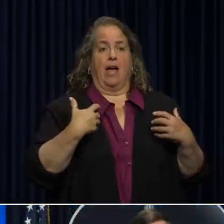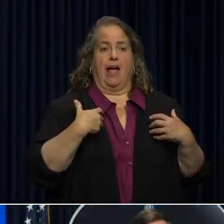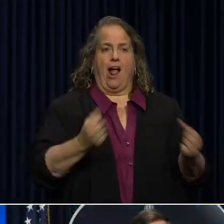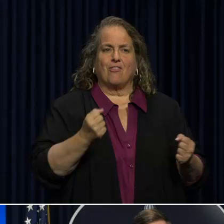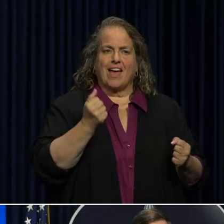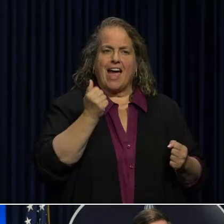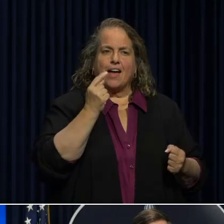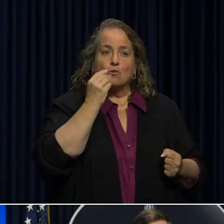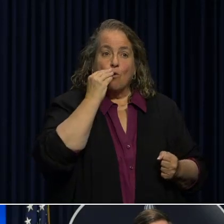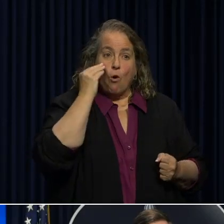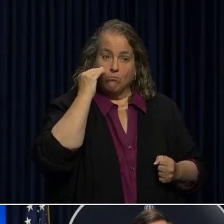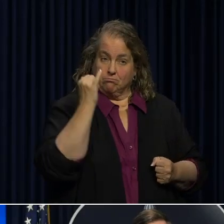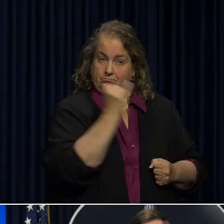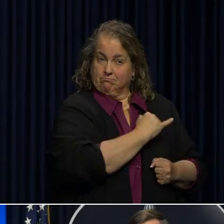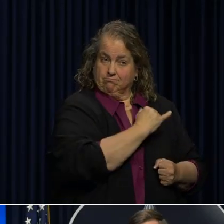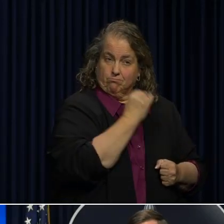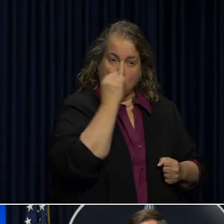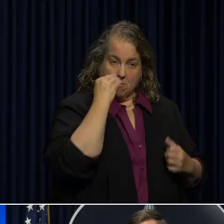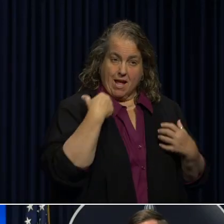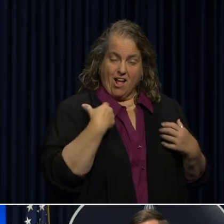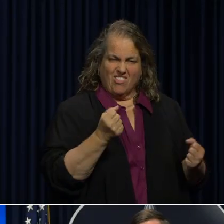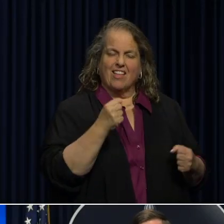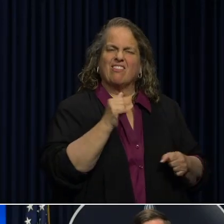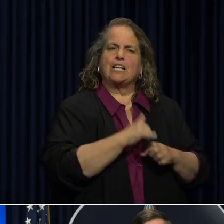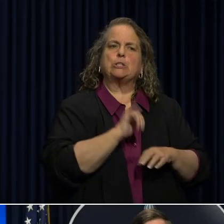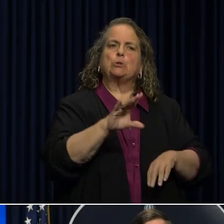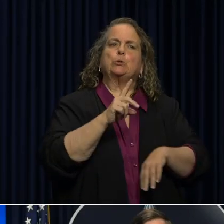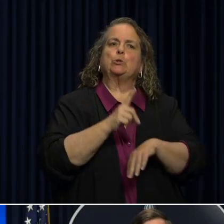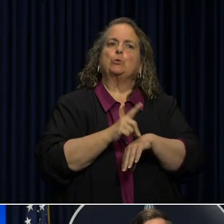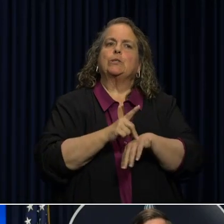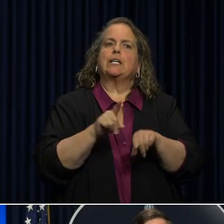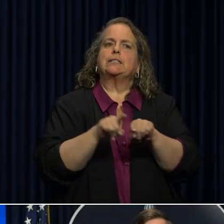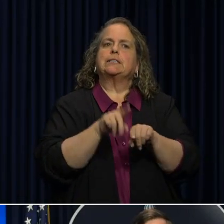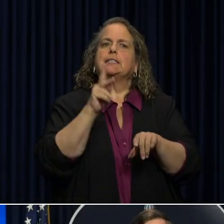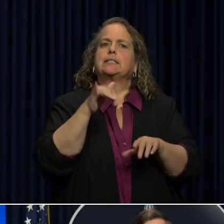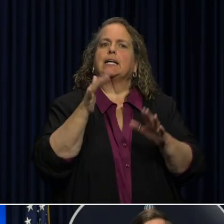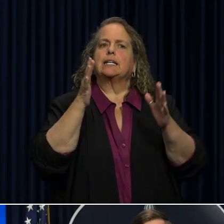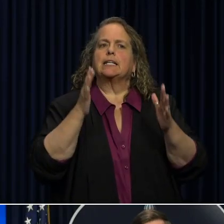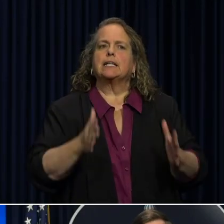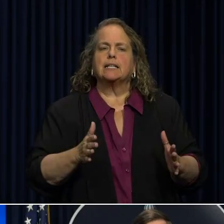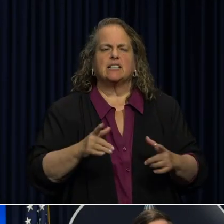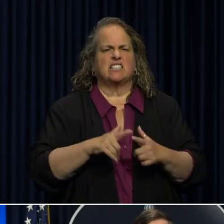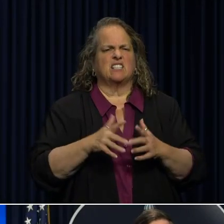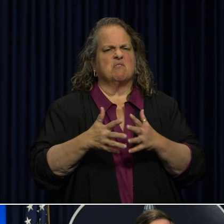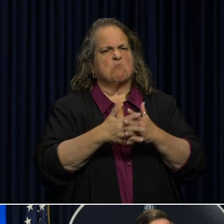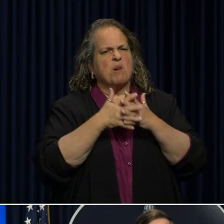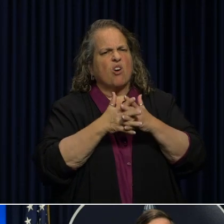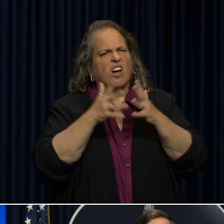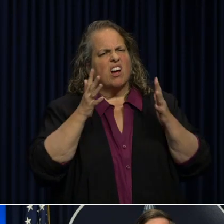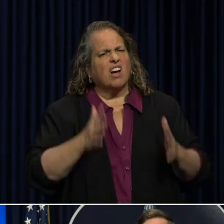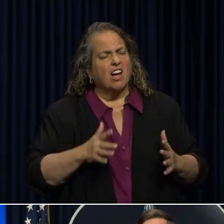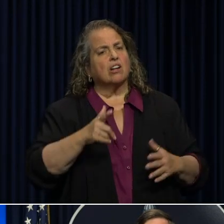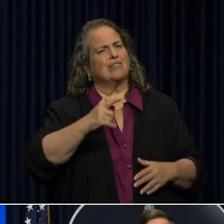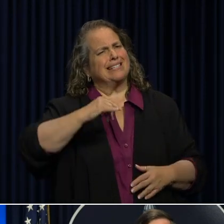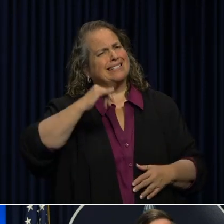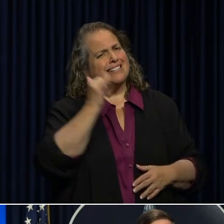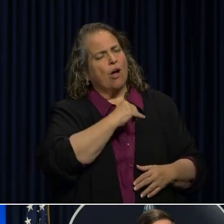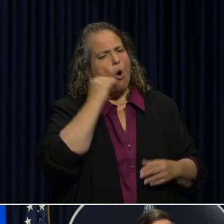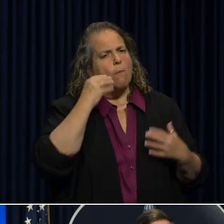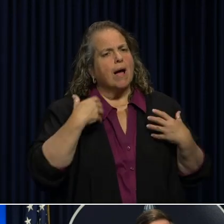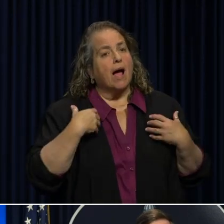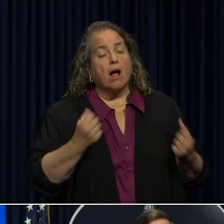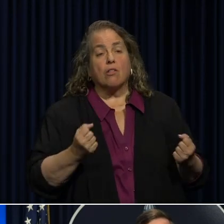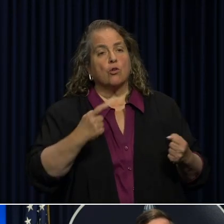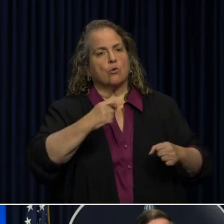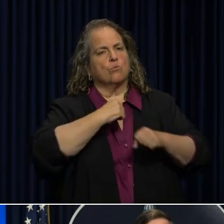our patriotic duty as a Kentuckian and as an American. That by being healthy at home, we protect all